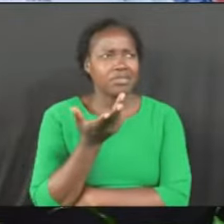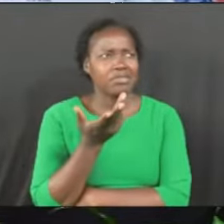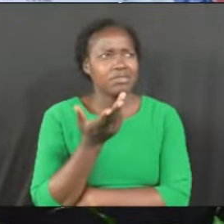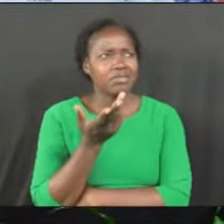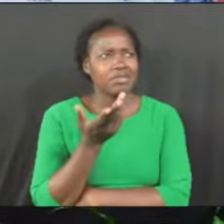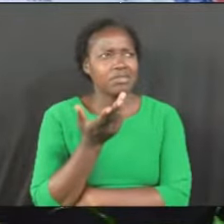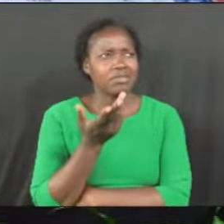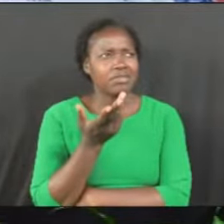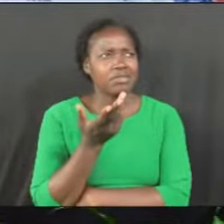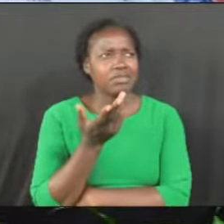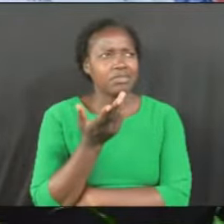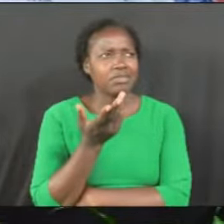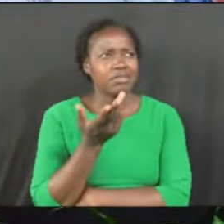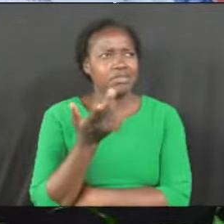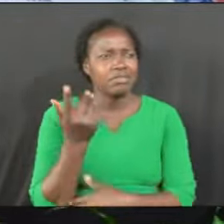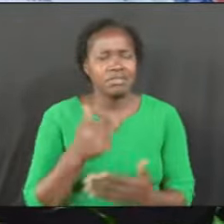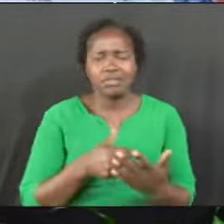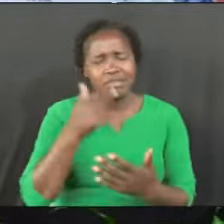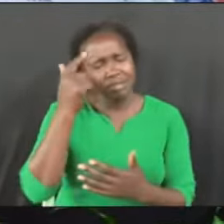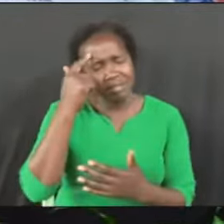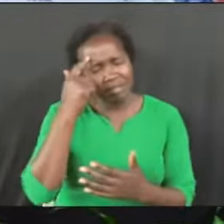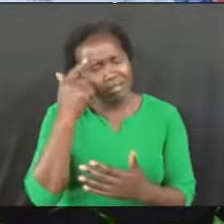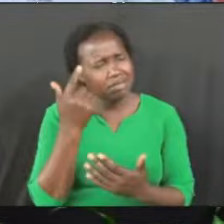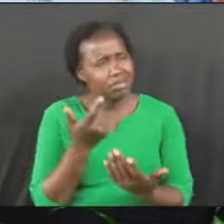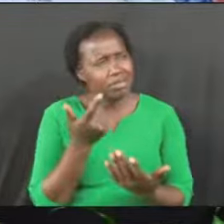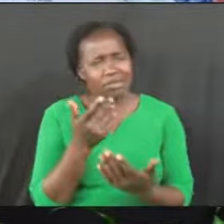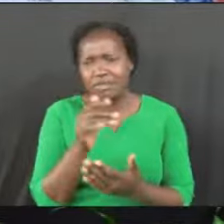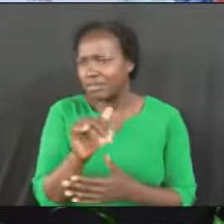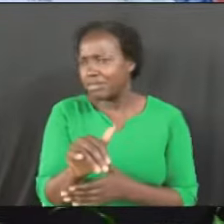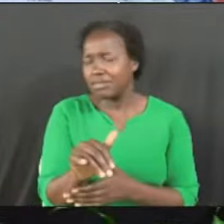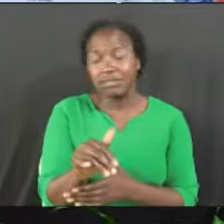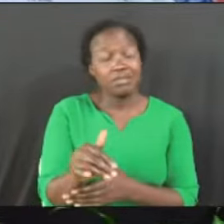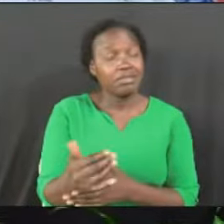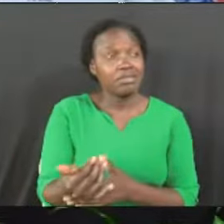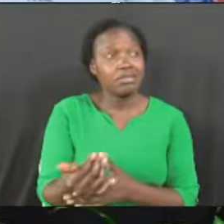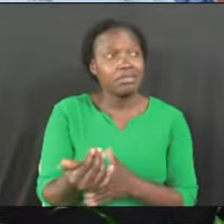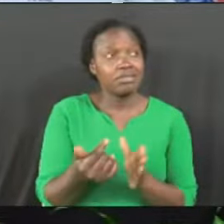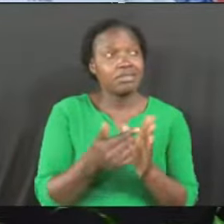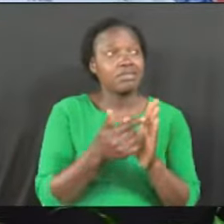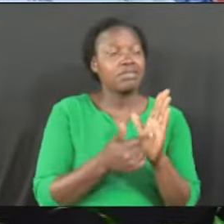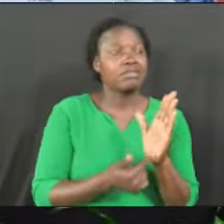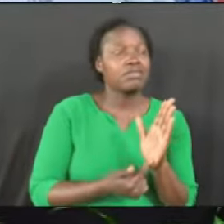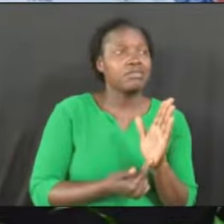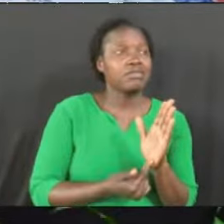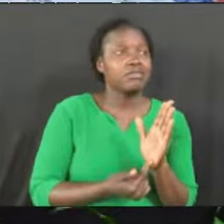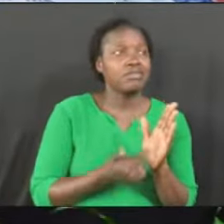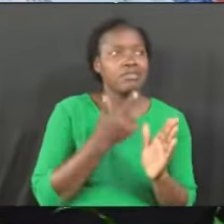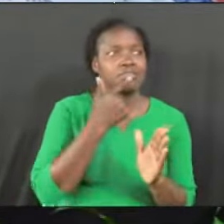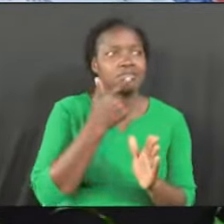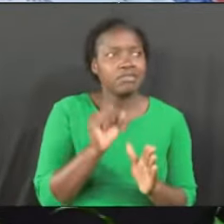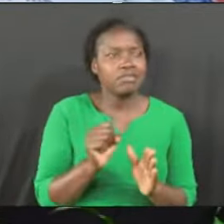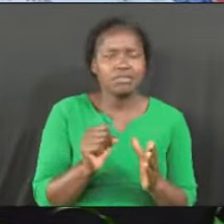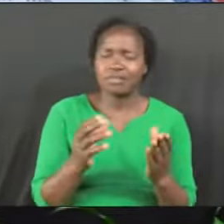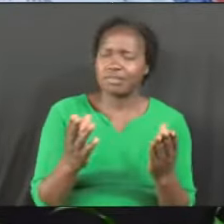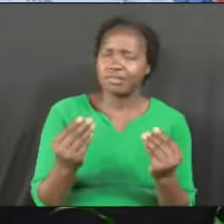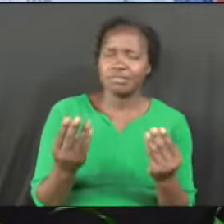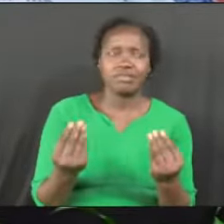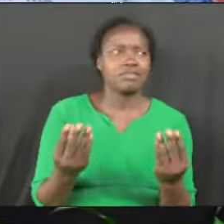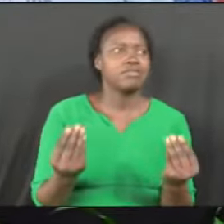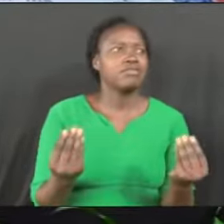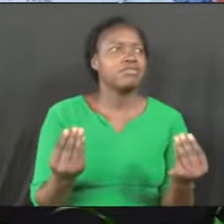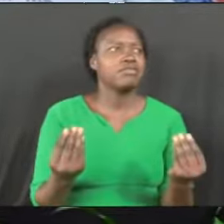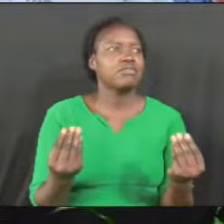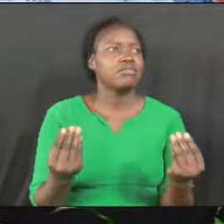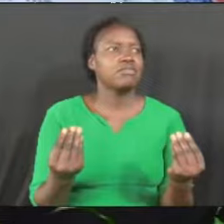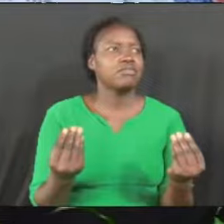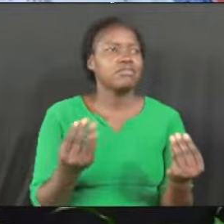One of the most difficult things in this world is to stay on the straight and narrow. It's so easy to veer. And I want to, just